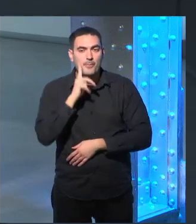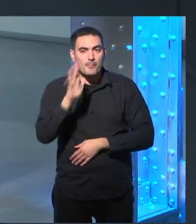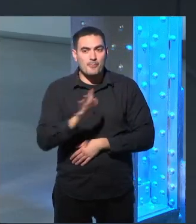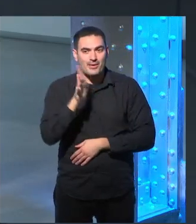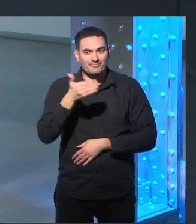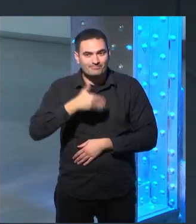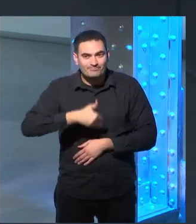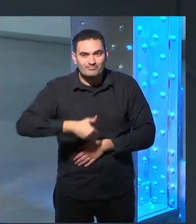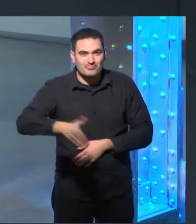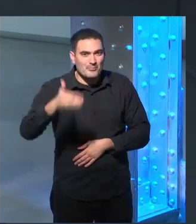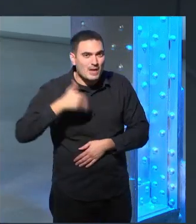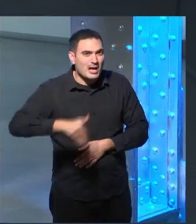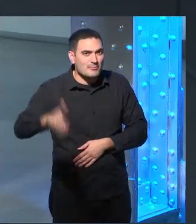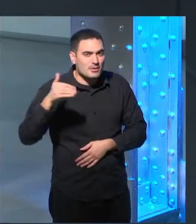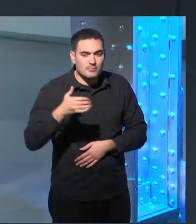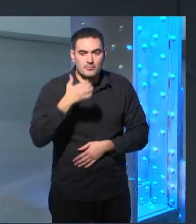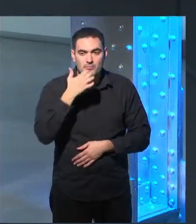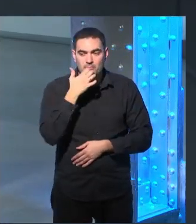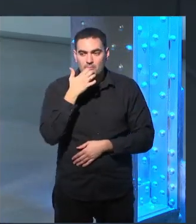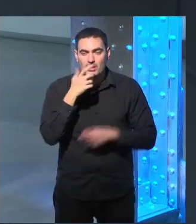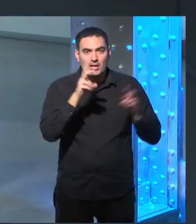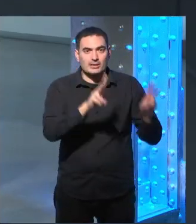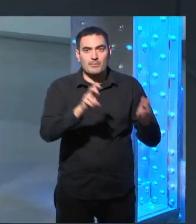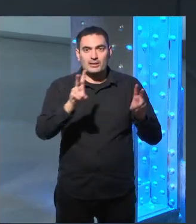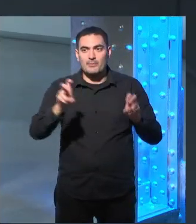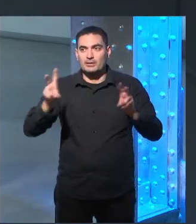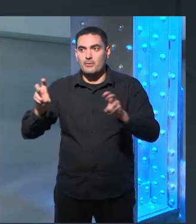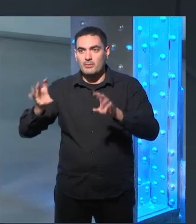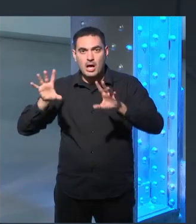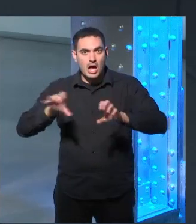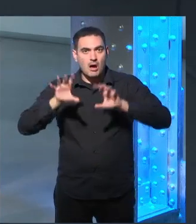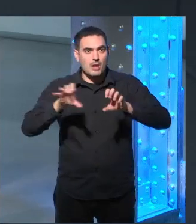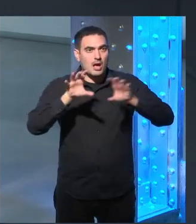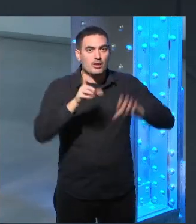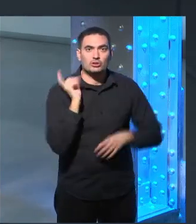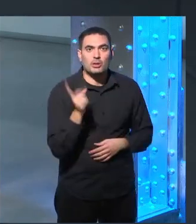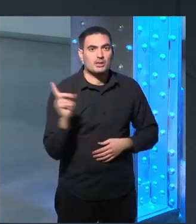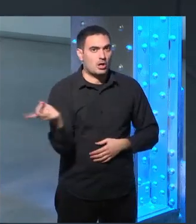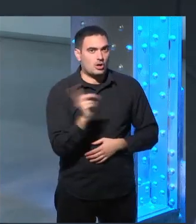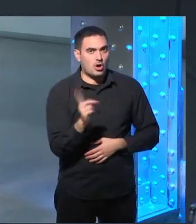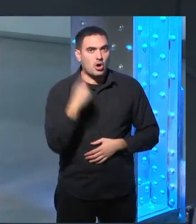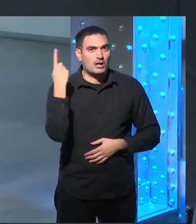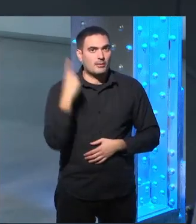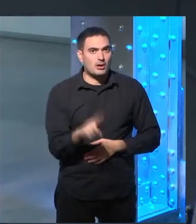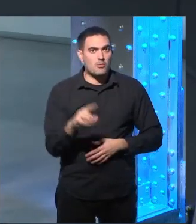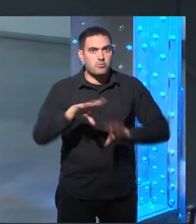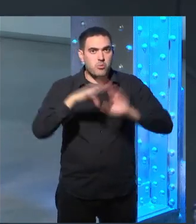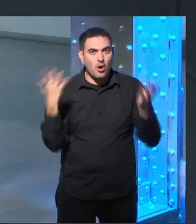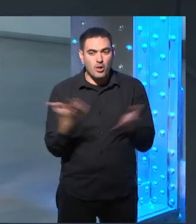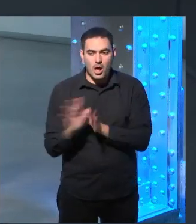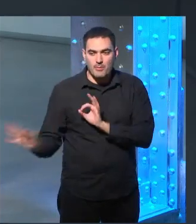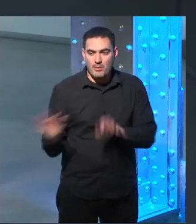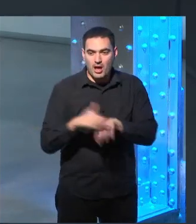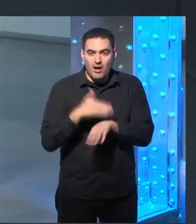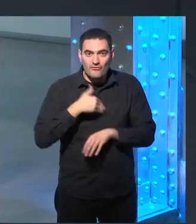computing, as you said, I think that it goes beyond learning a subject, but it's learning a way of thinking, a way